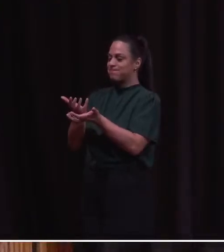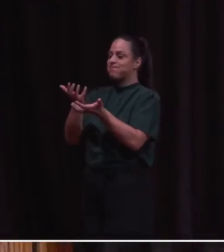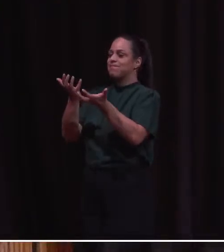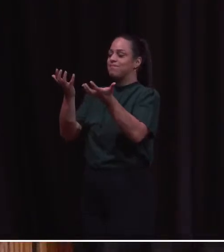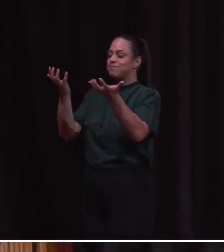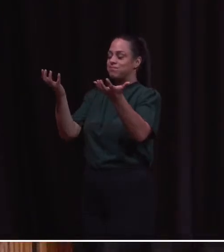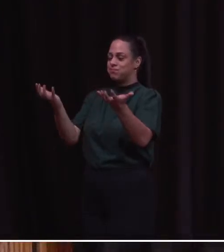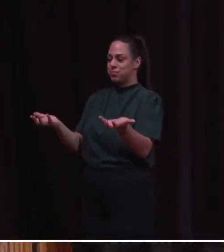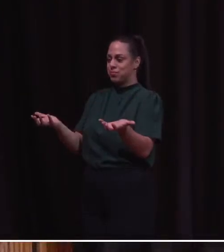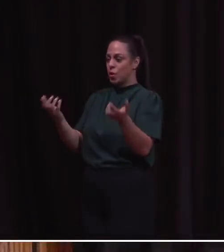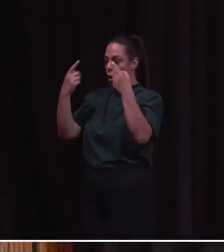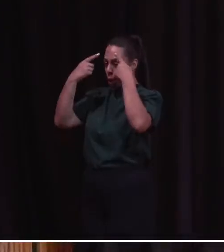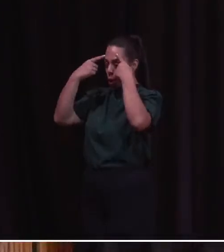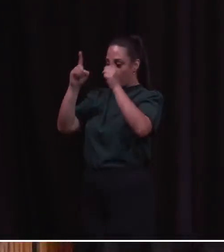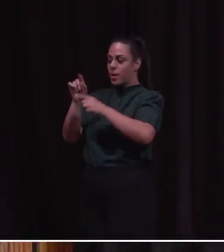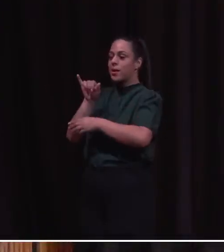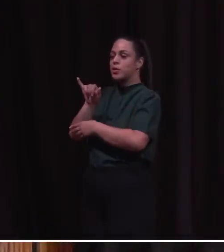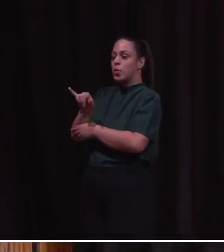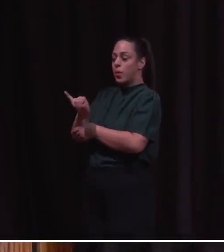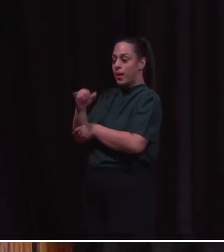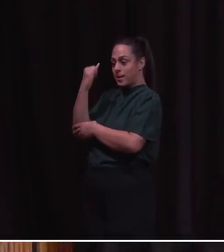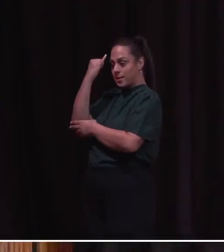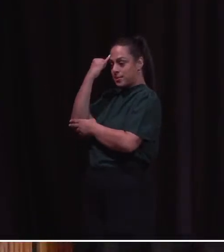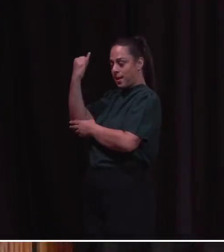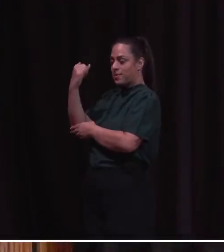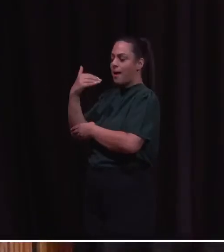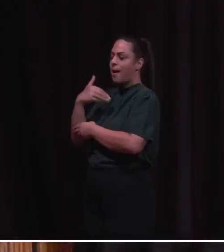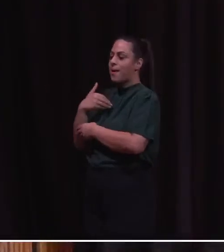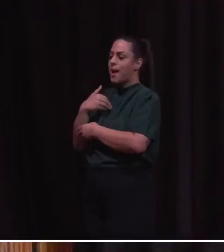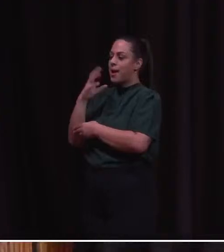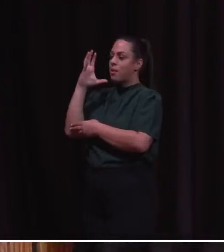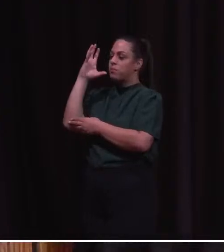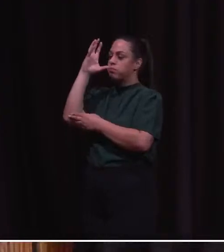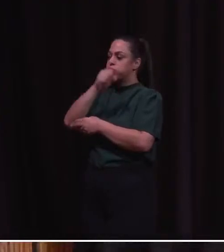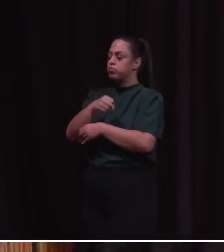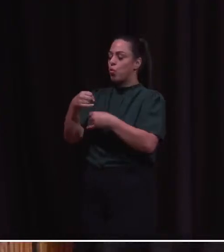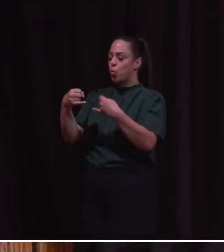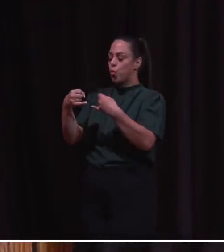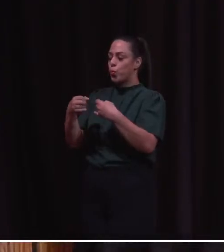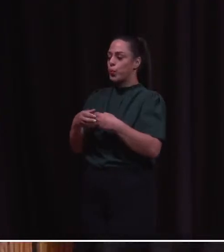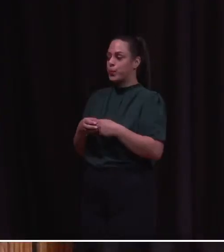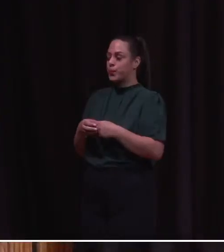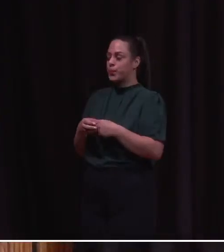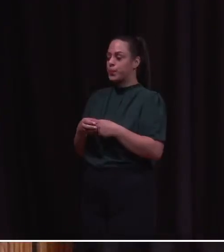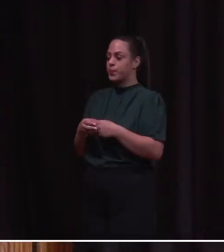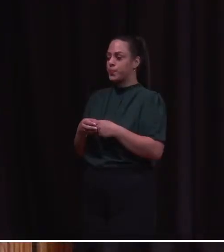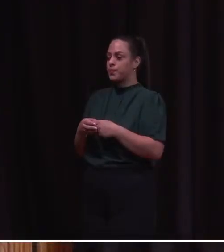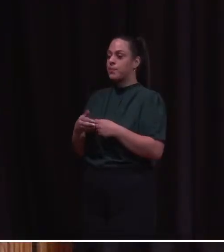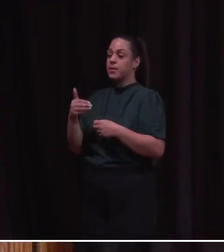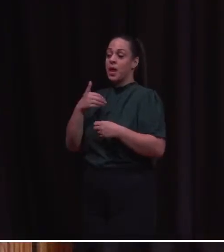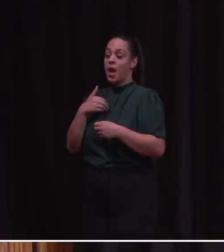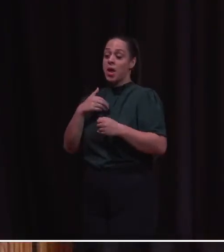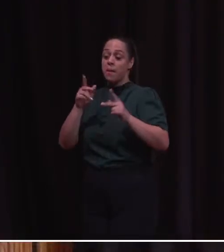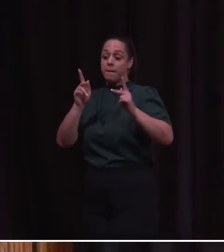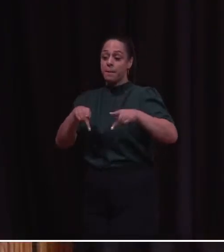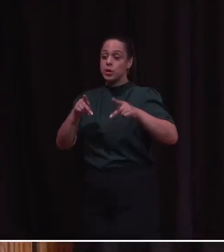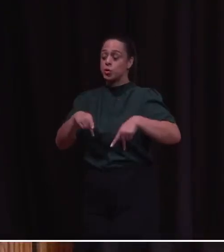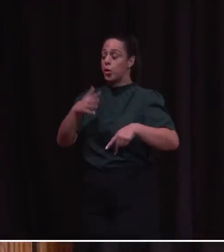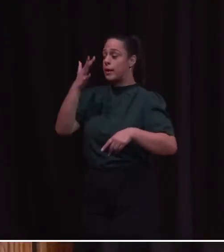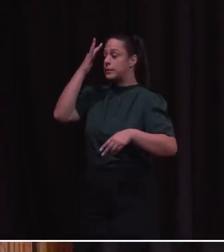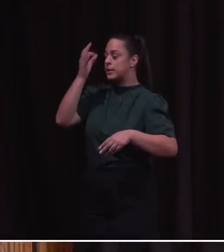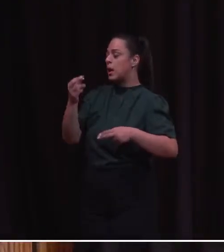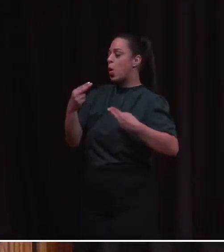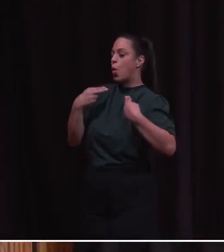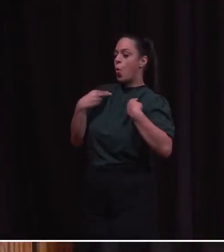that there was a dividing line between those who are regarded as human and those who are subhuman. The human belongs in